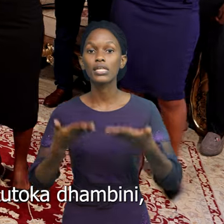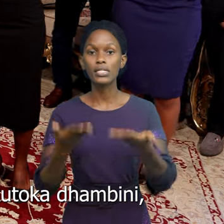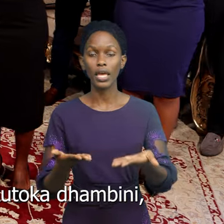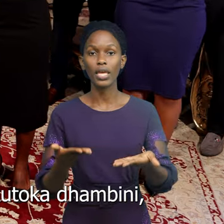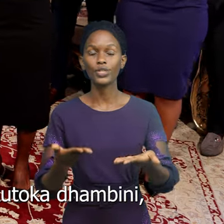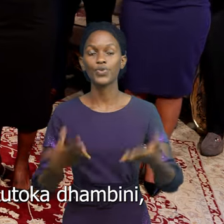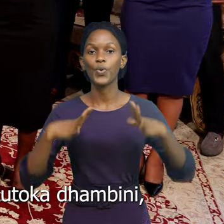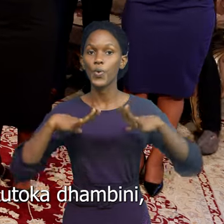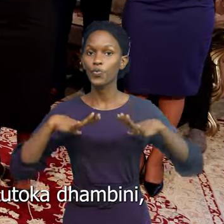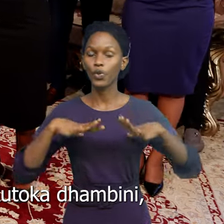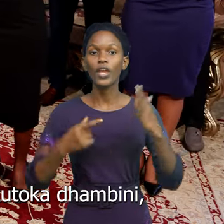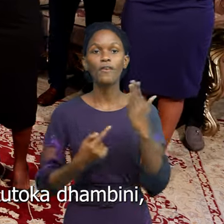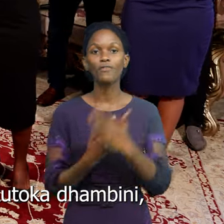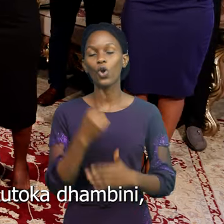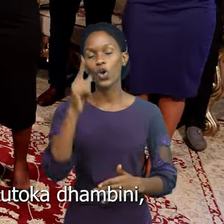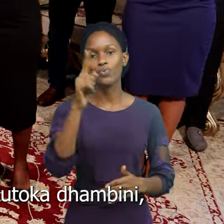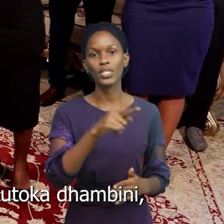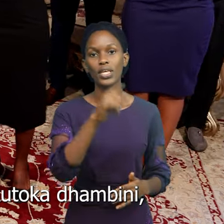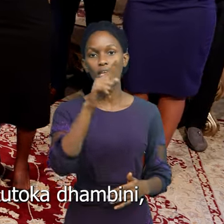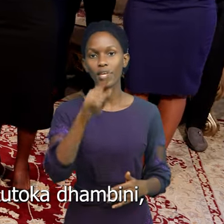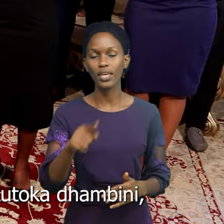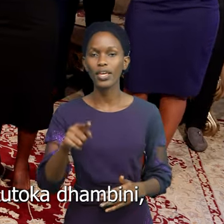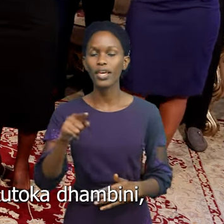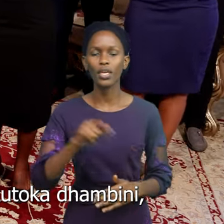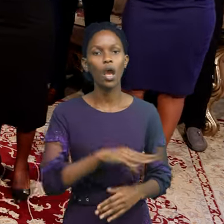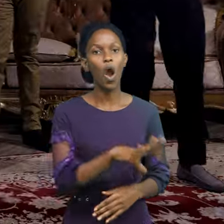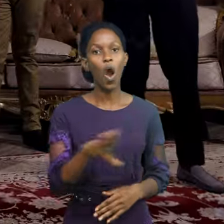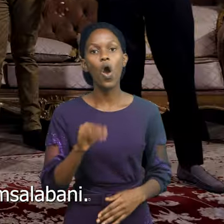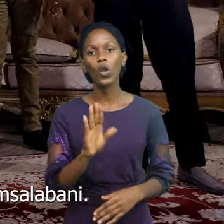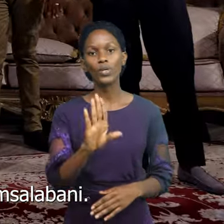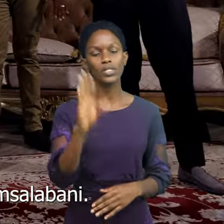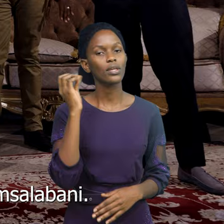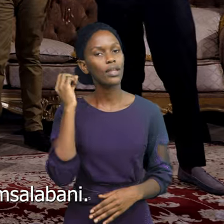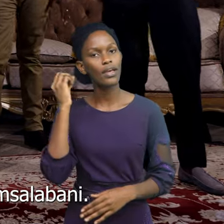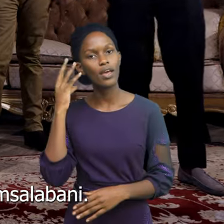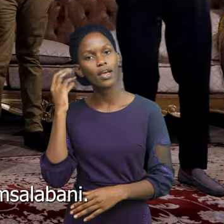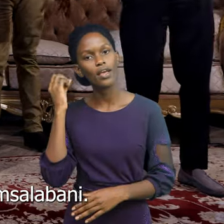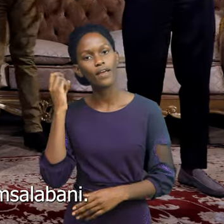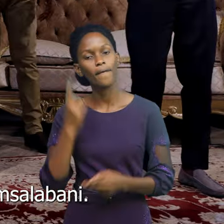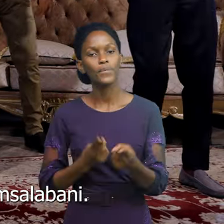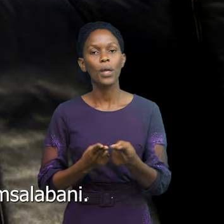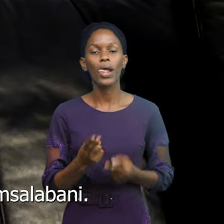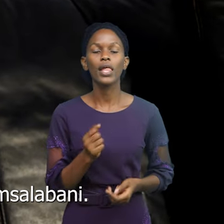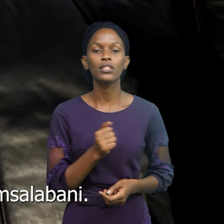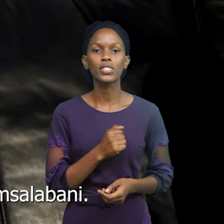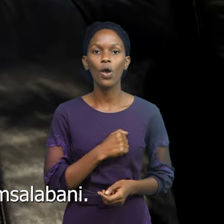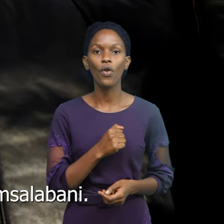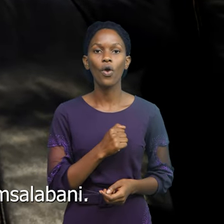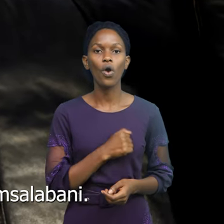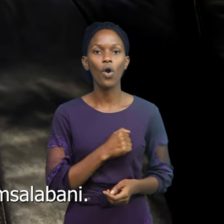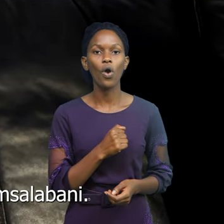he set you free from sin, all your sickness